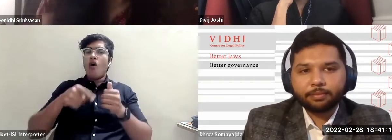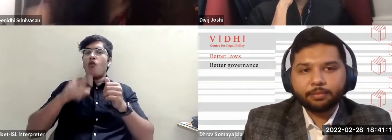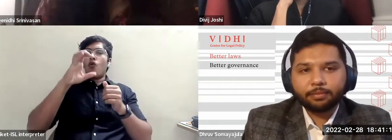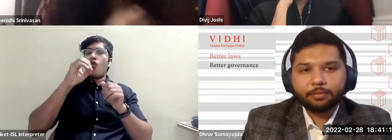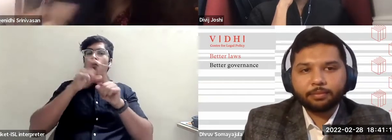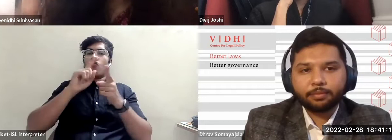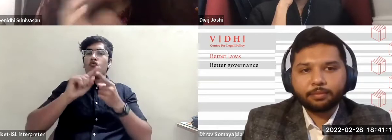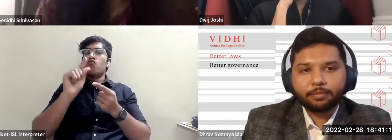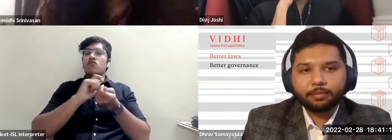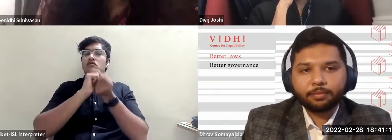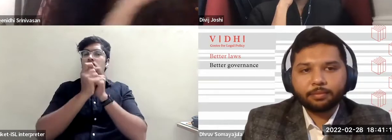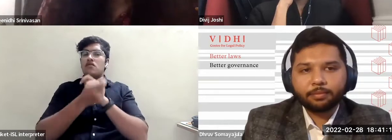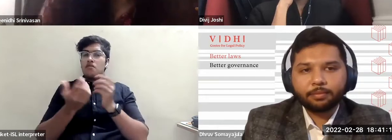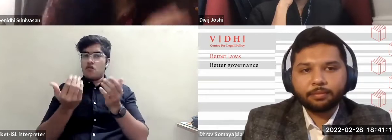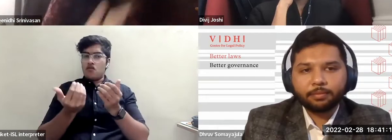of